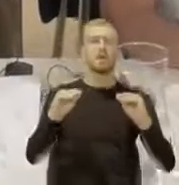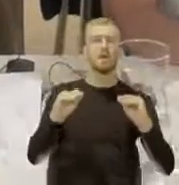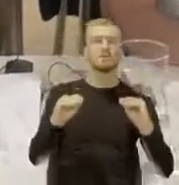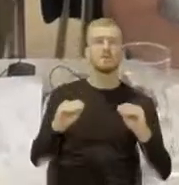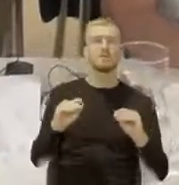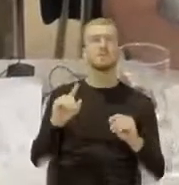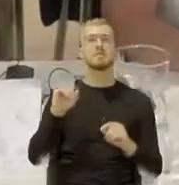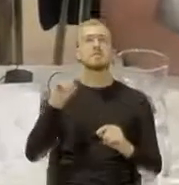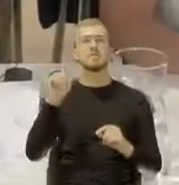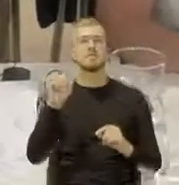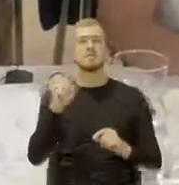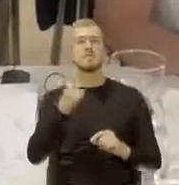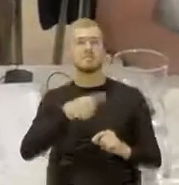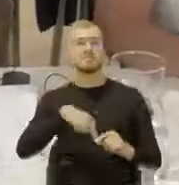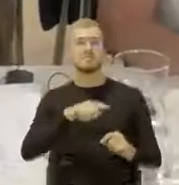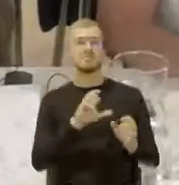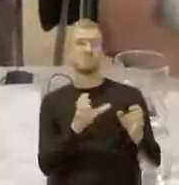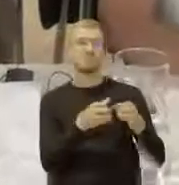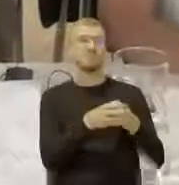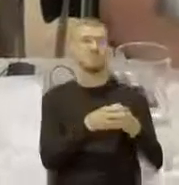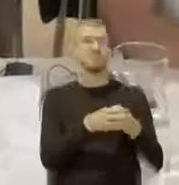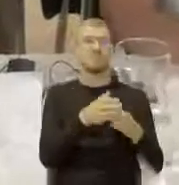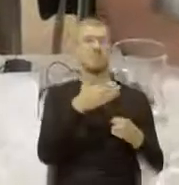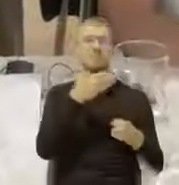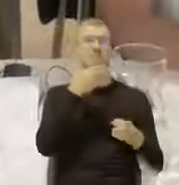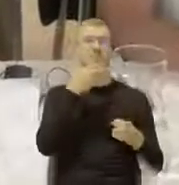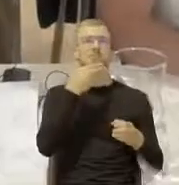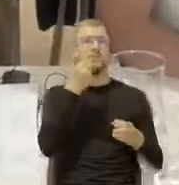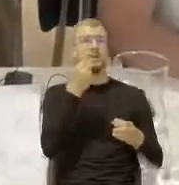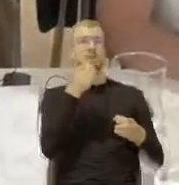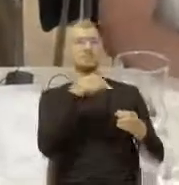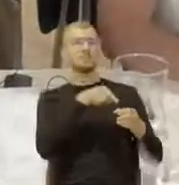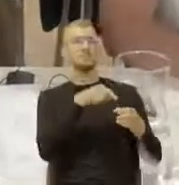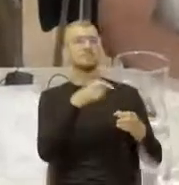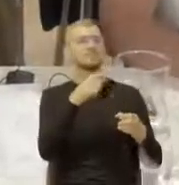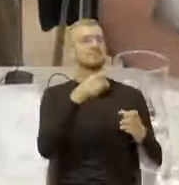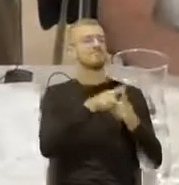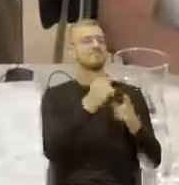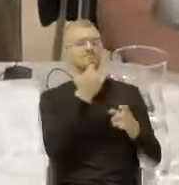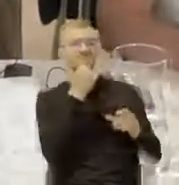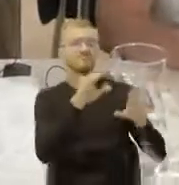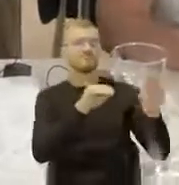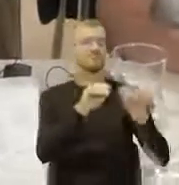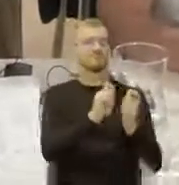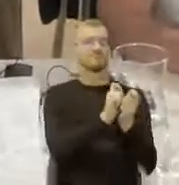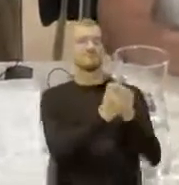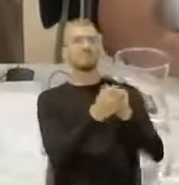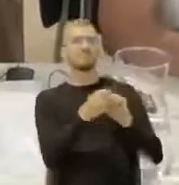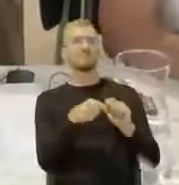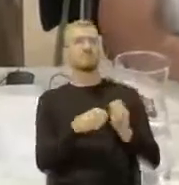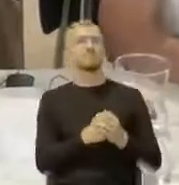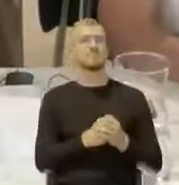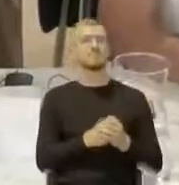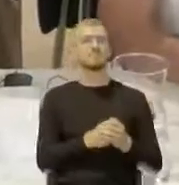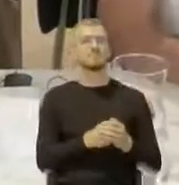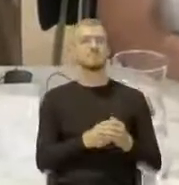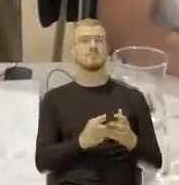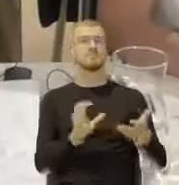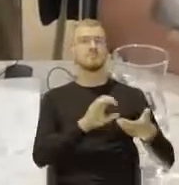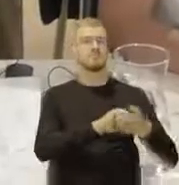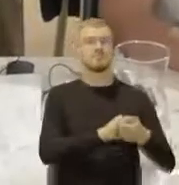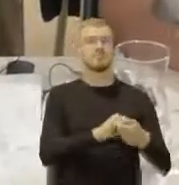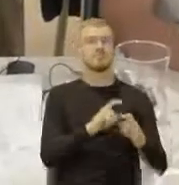and reclaim local public services in the common interest on a public goods approach